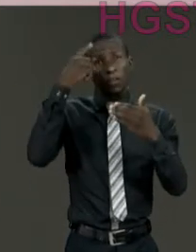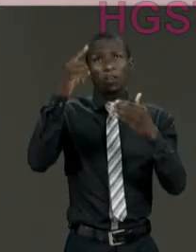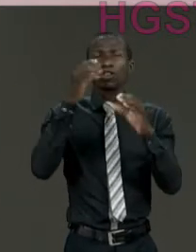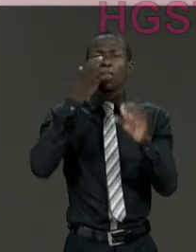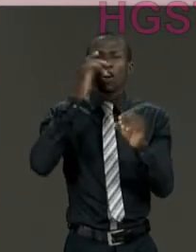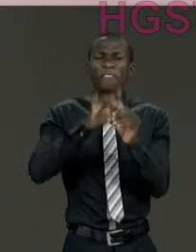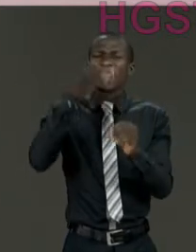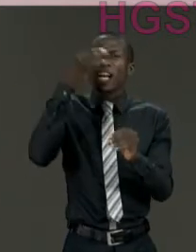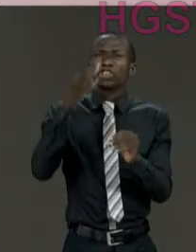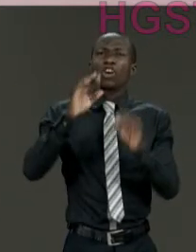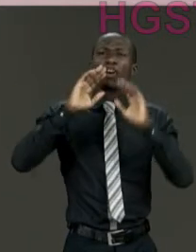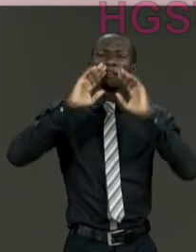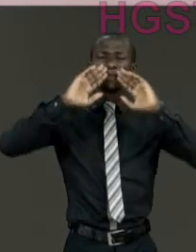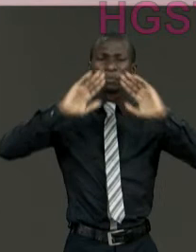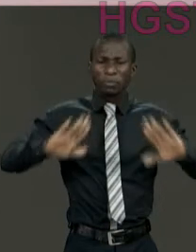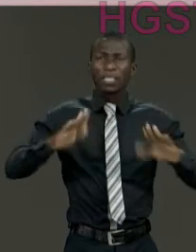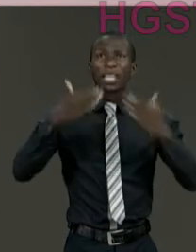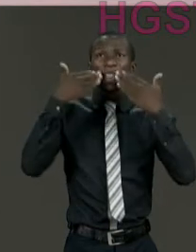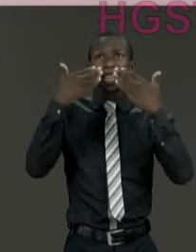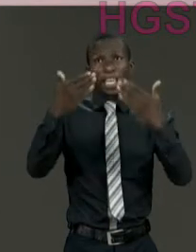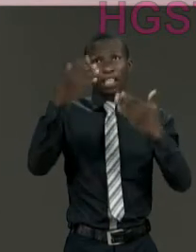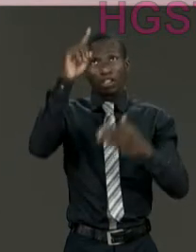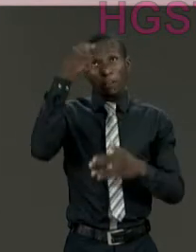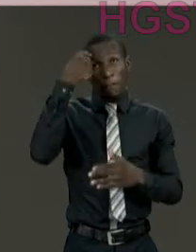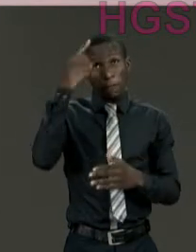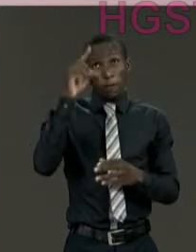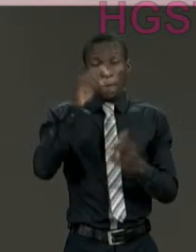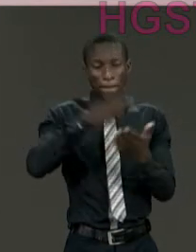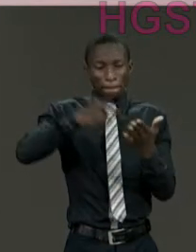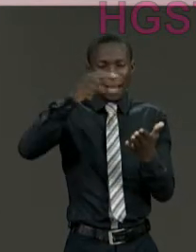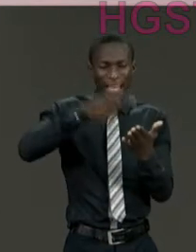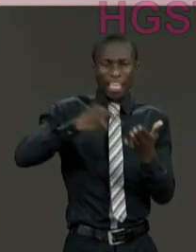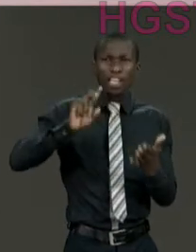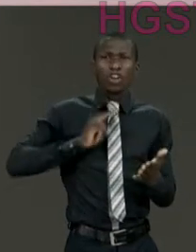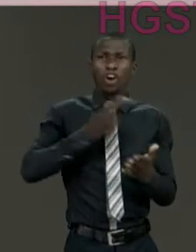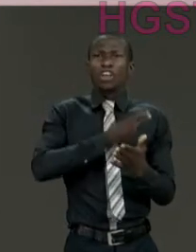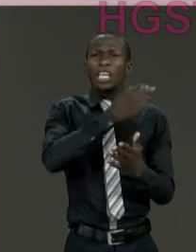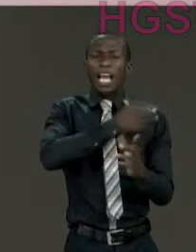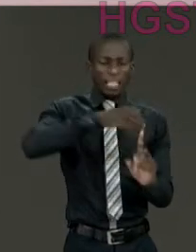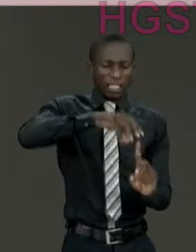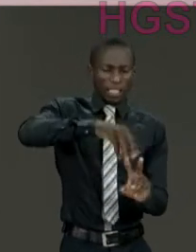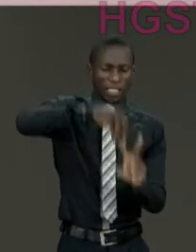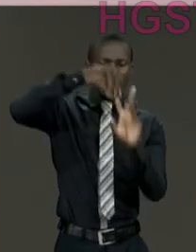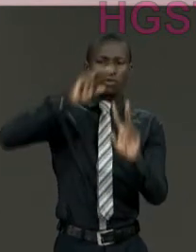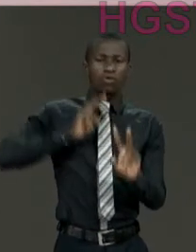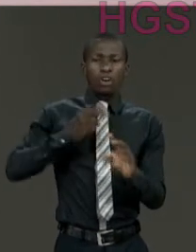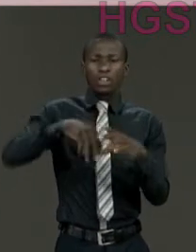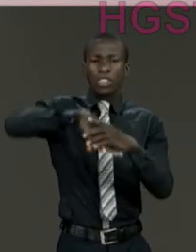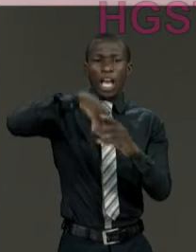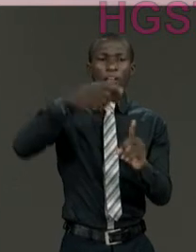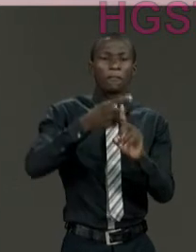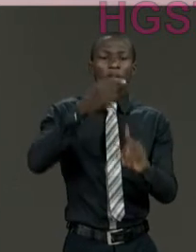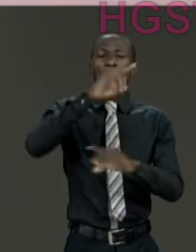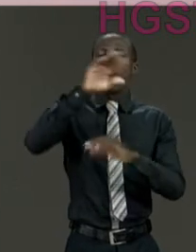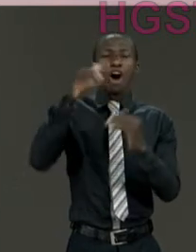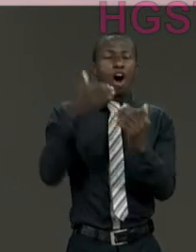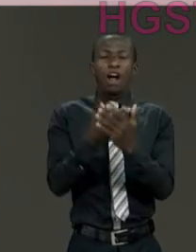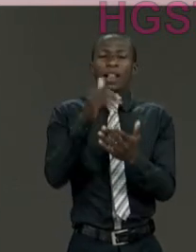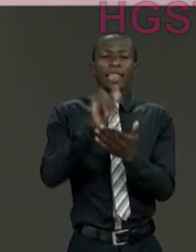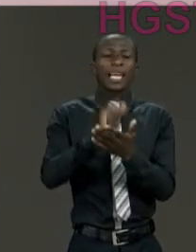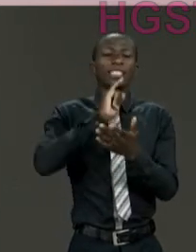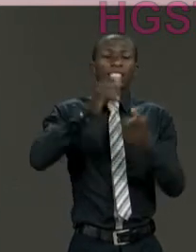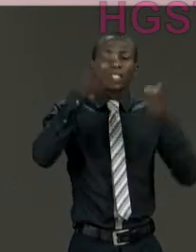peace. Thank You for marking us and making us stand out from all that has been happening. Father,